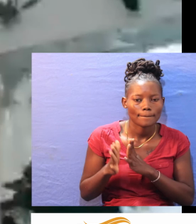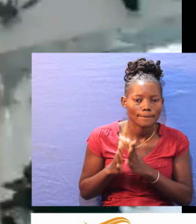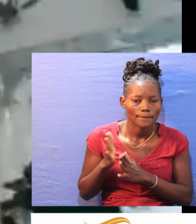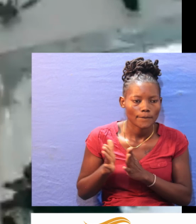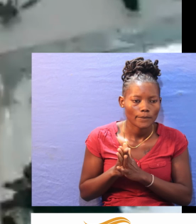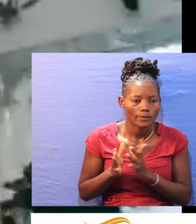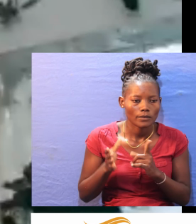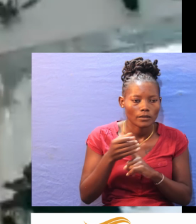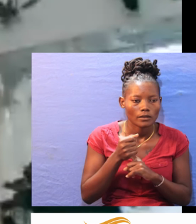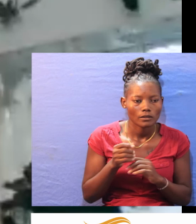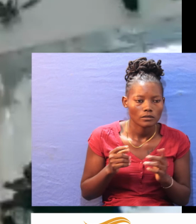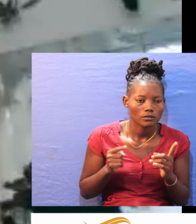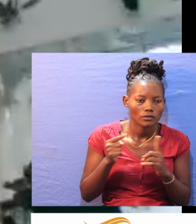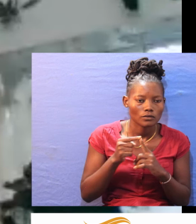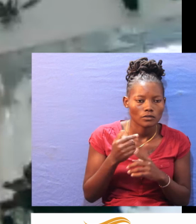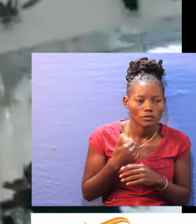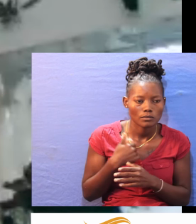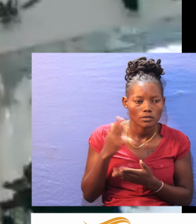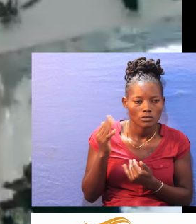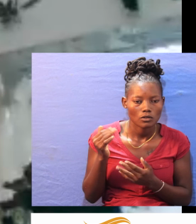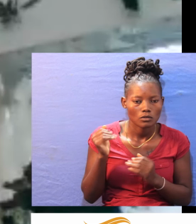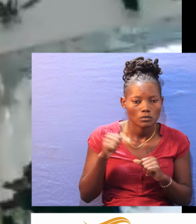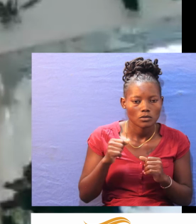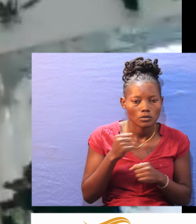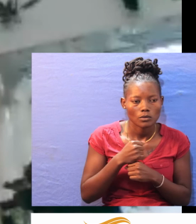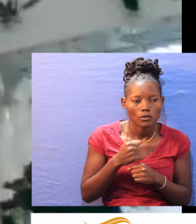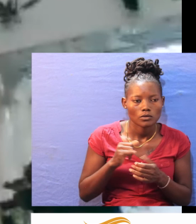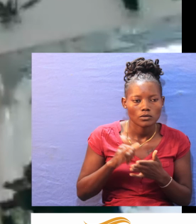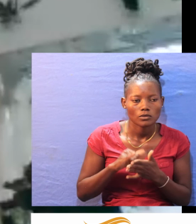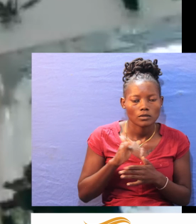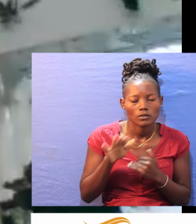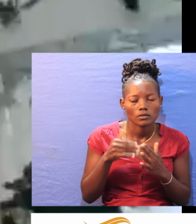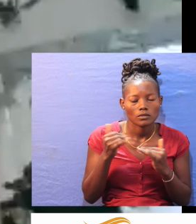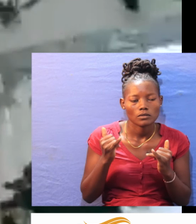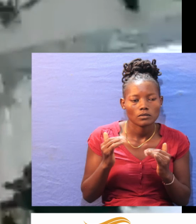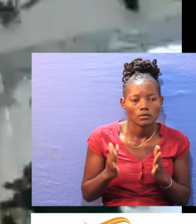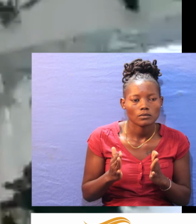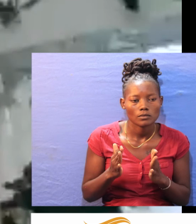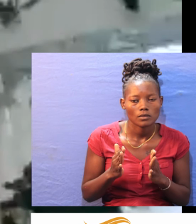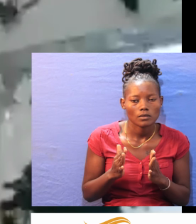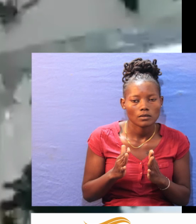my goals. And if you can do that with all the athletes, you're going to definitely build up,